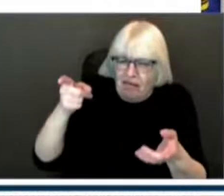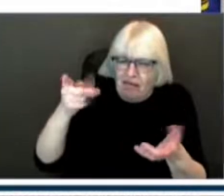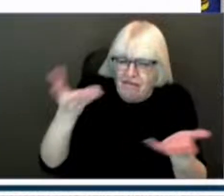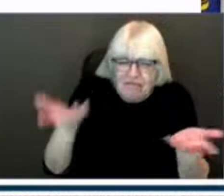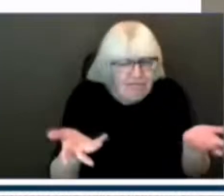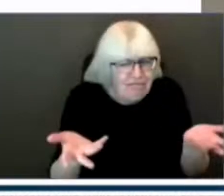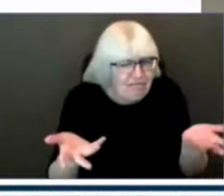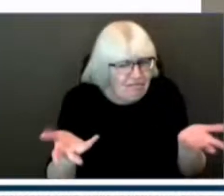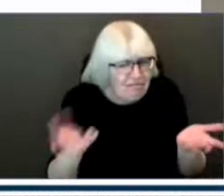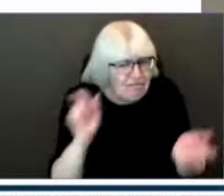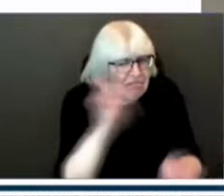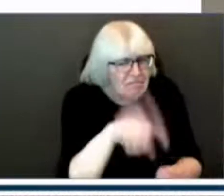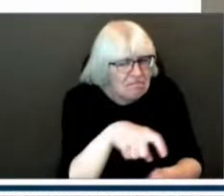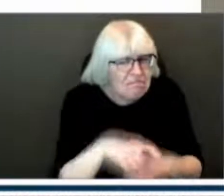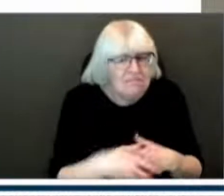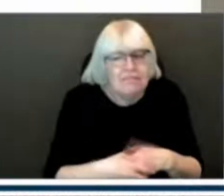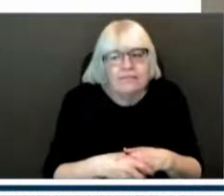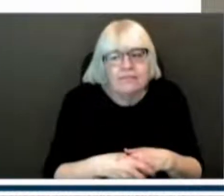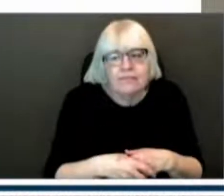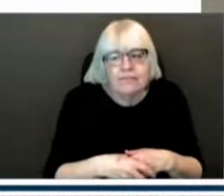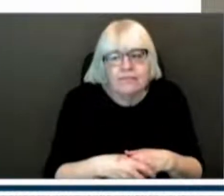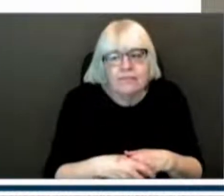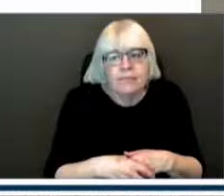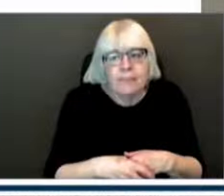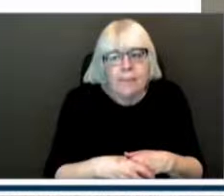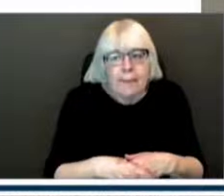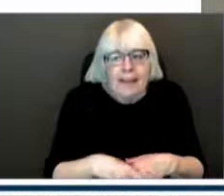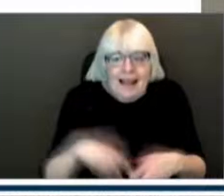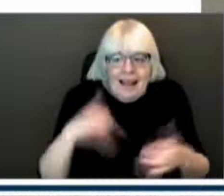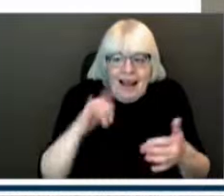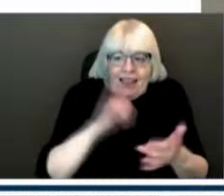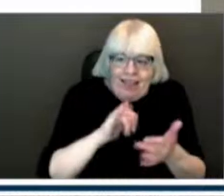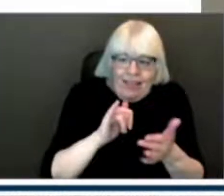why you have to break out the numbers you're looking at, and a basic